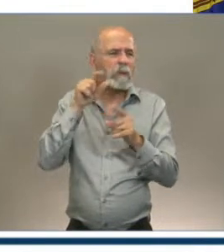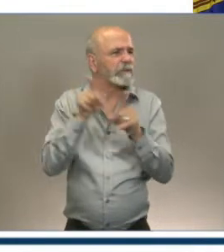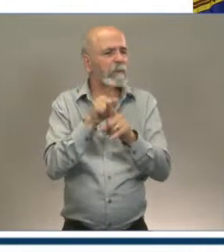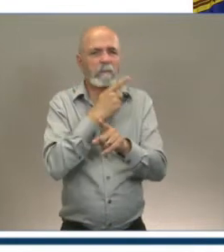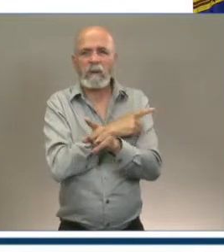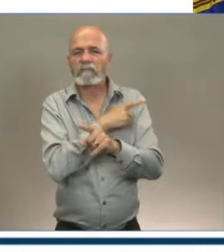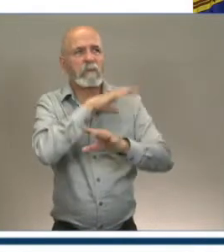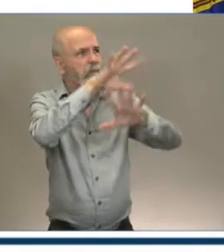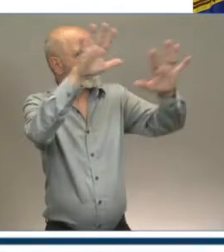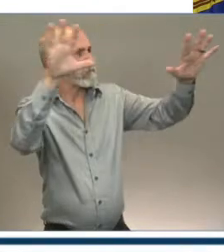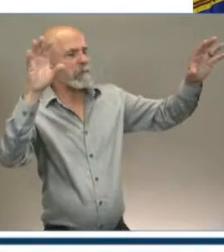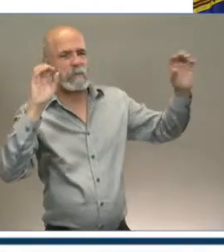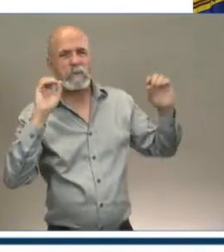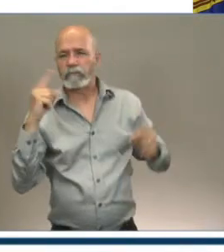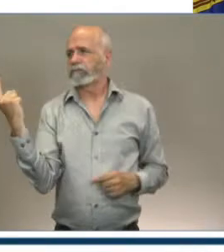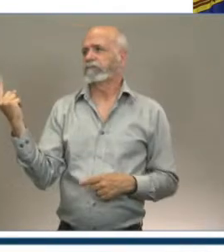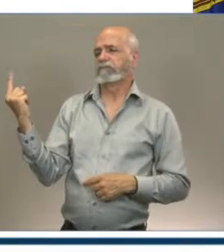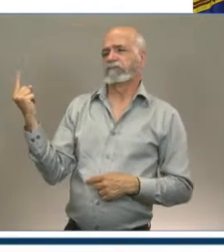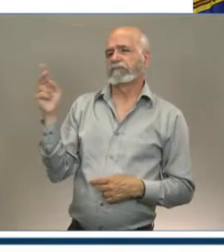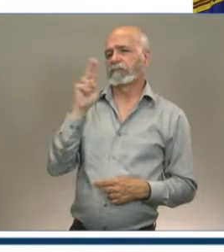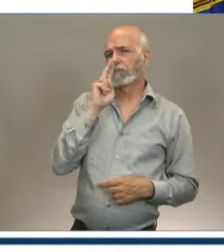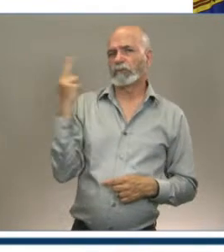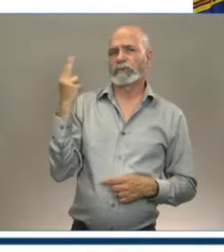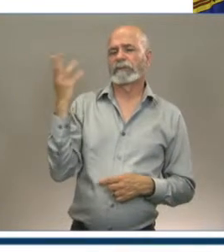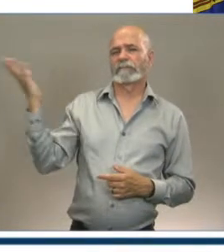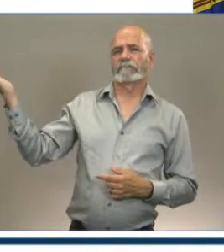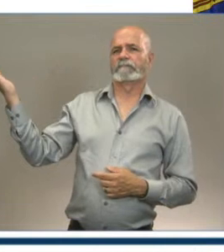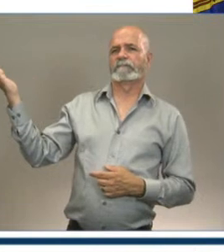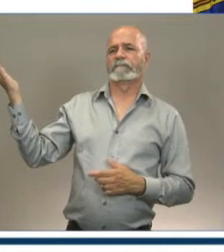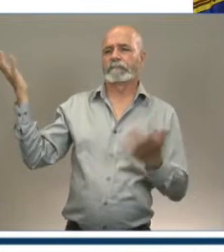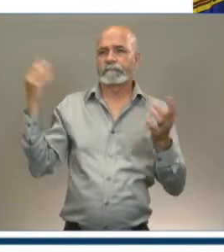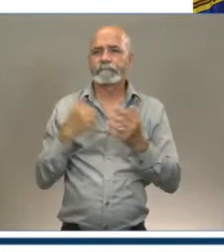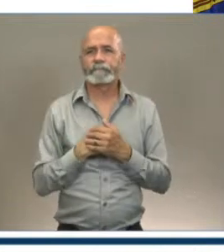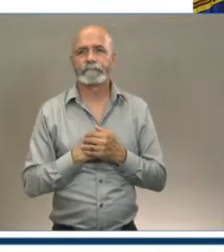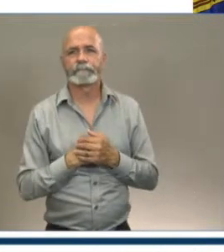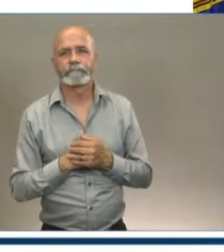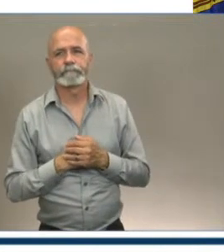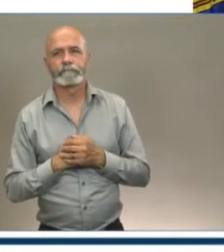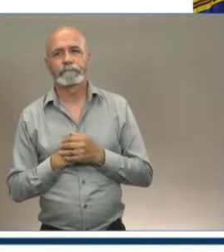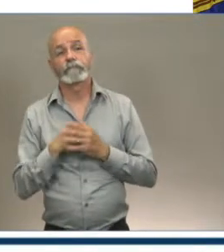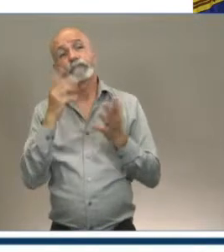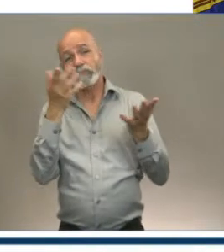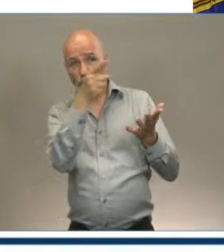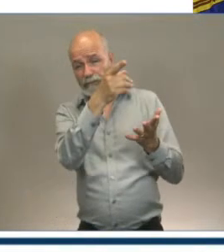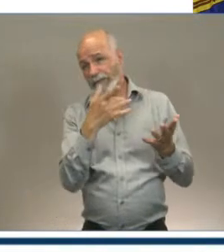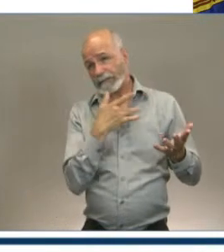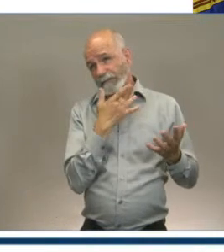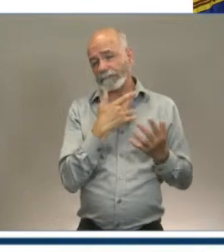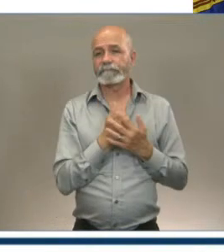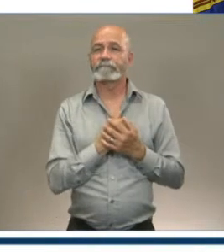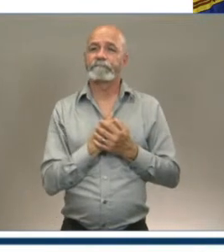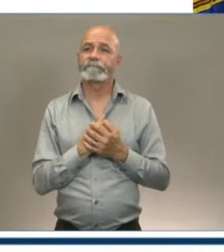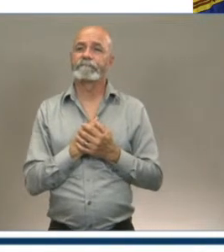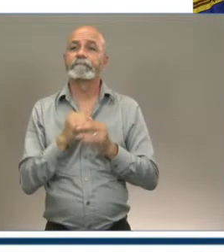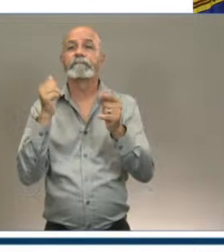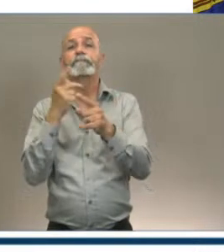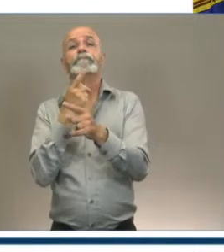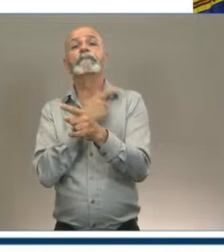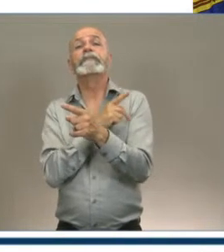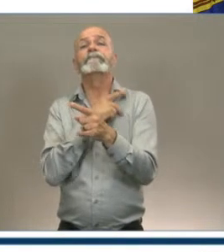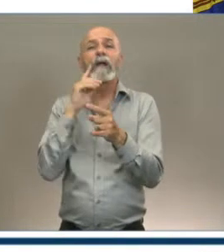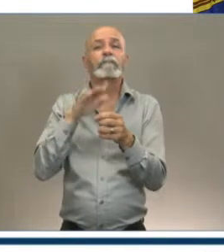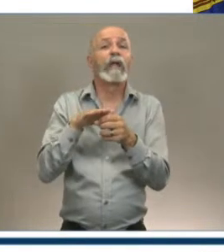follow-up. Are you considering reopening some regions before the others in the province?